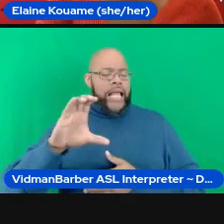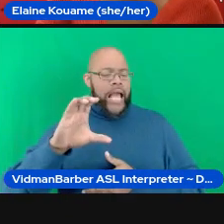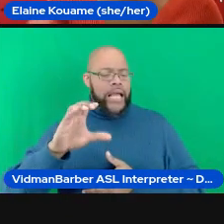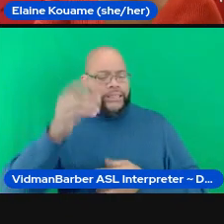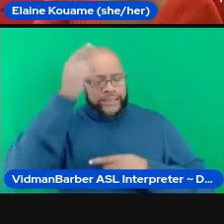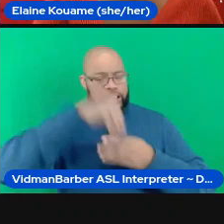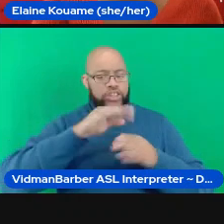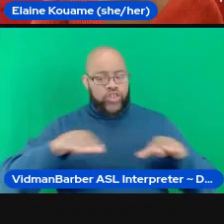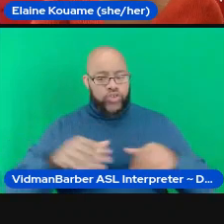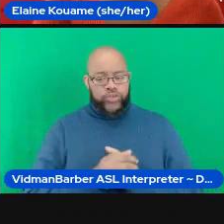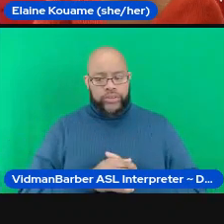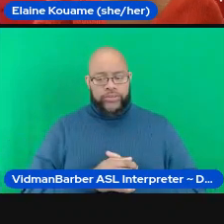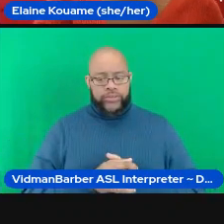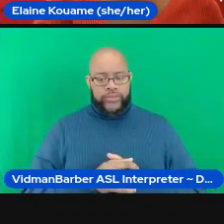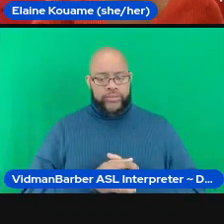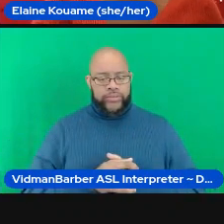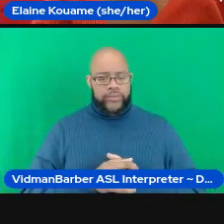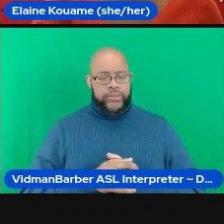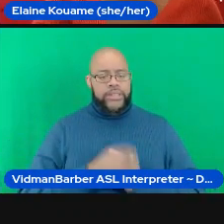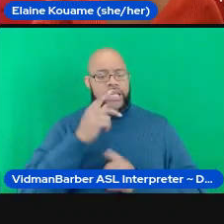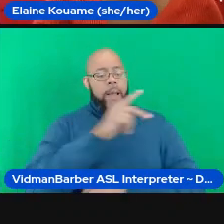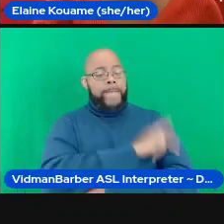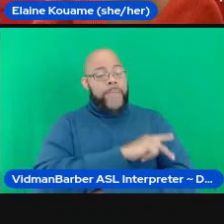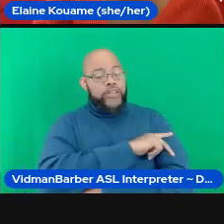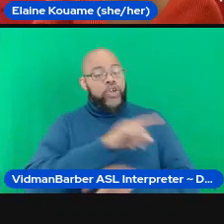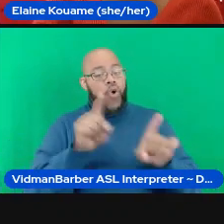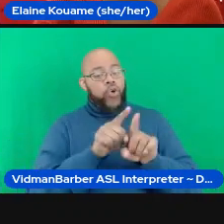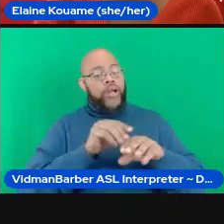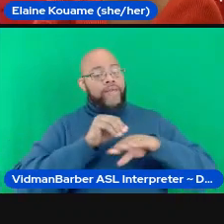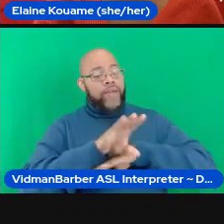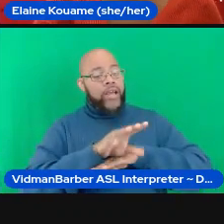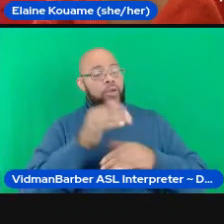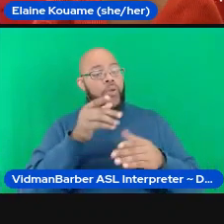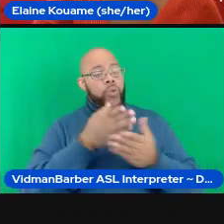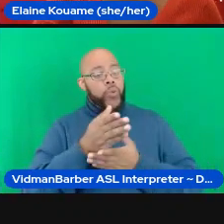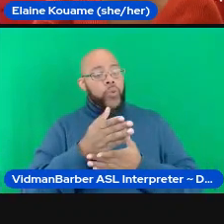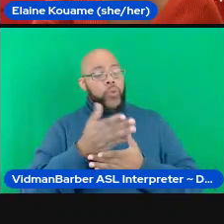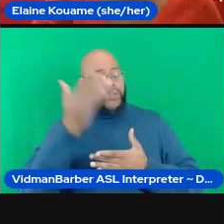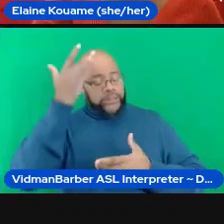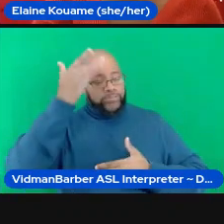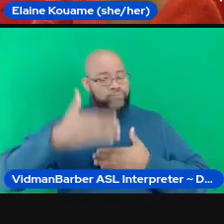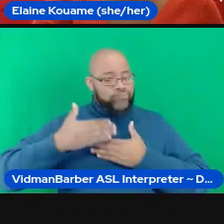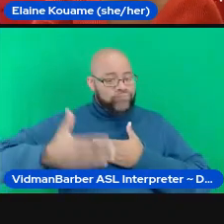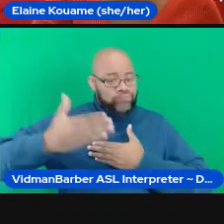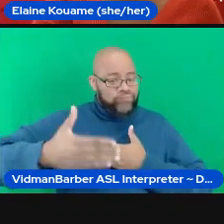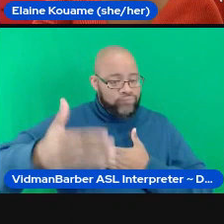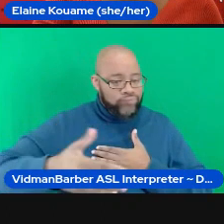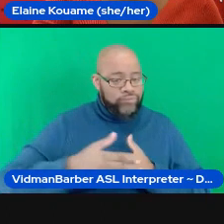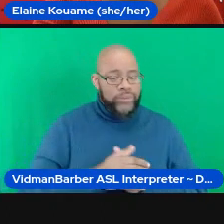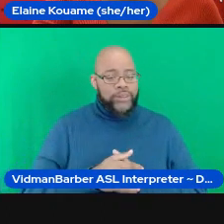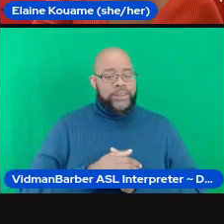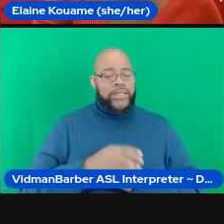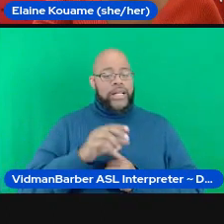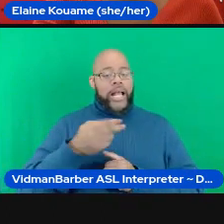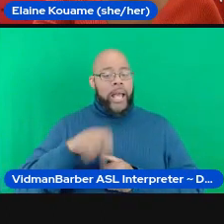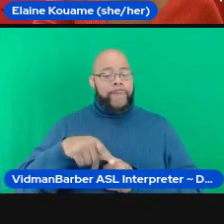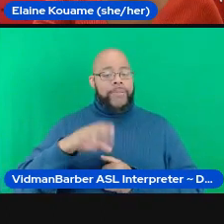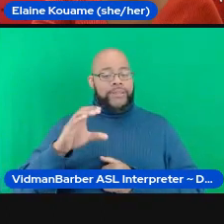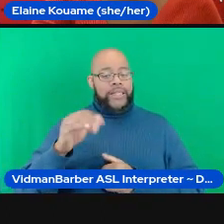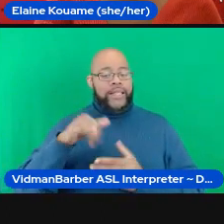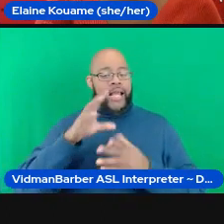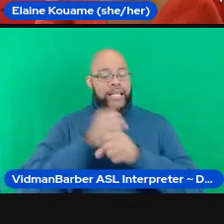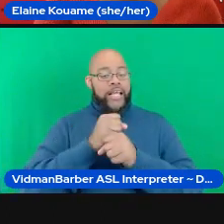children. Interestingly, patients also affected by chronic hepatitis C that receive type 1 interferon